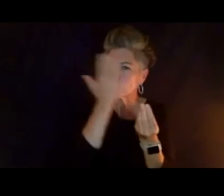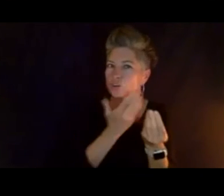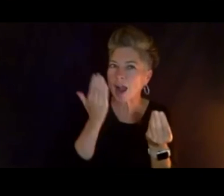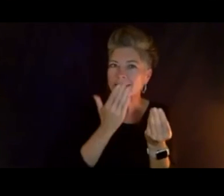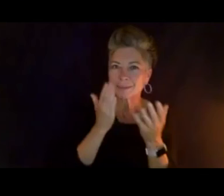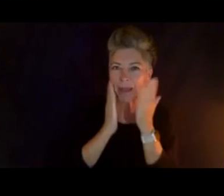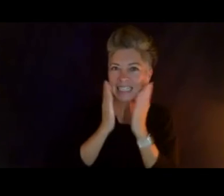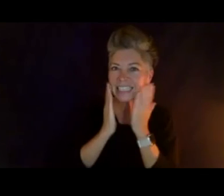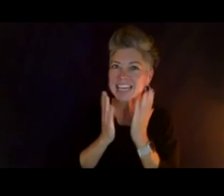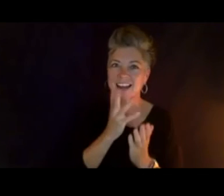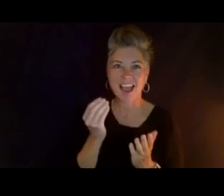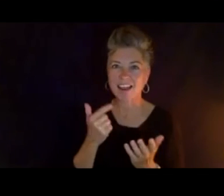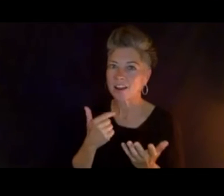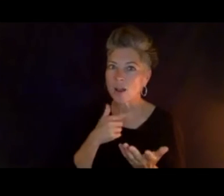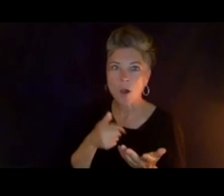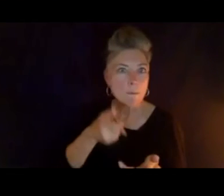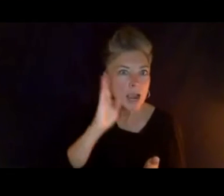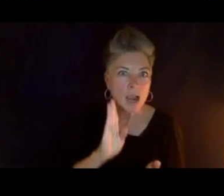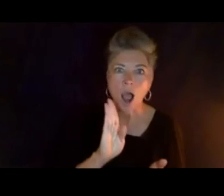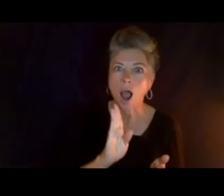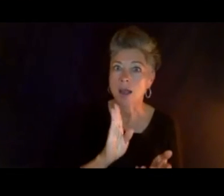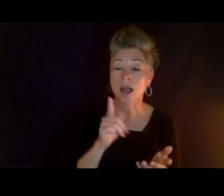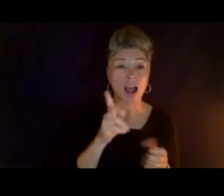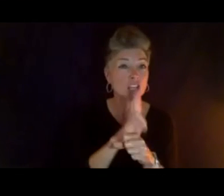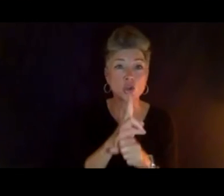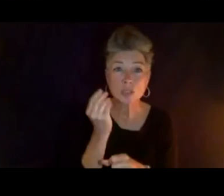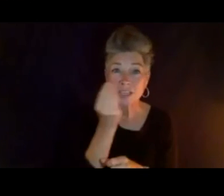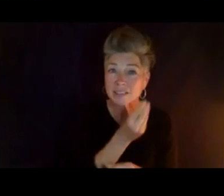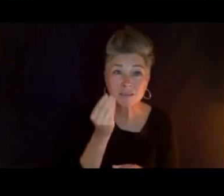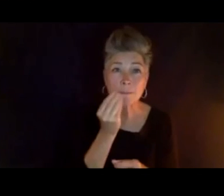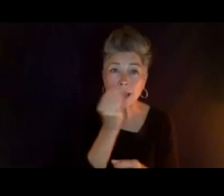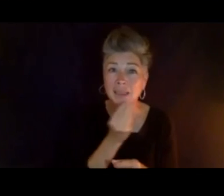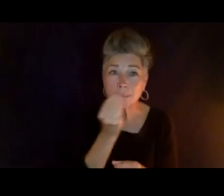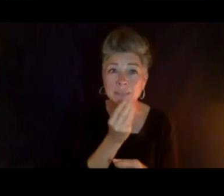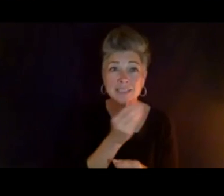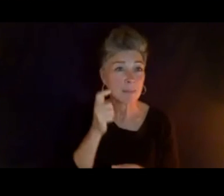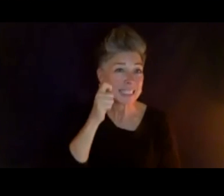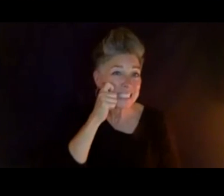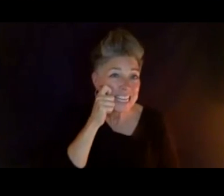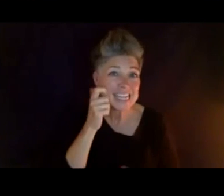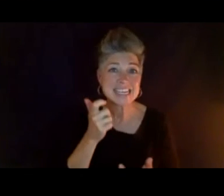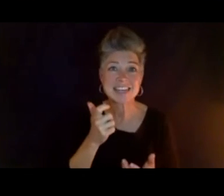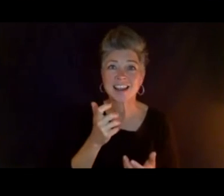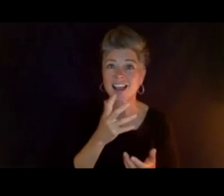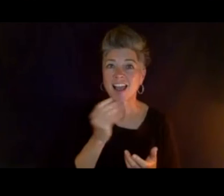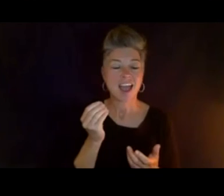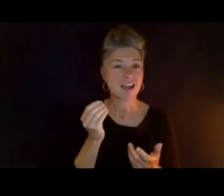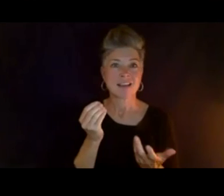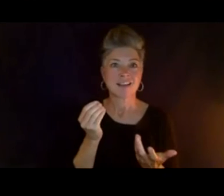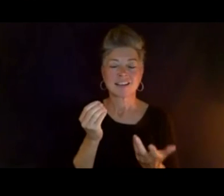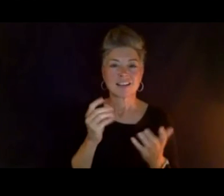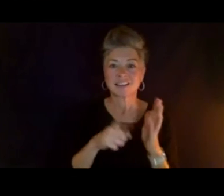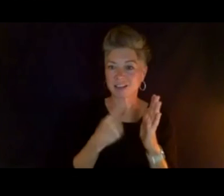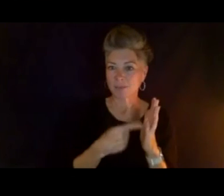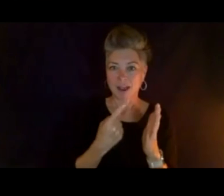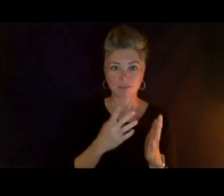understand. I tell them all the time, all I got in this world is my lips and my skin. That's it. And like, sometimes you just attach yourself to